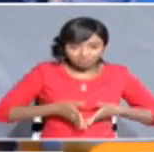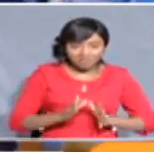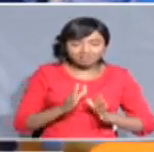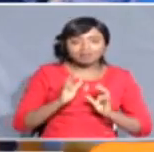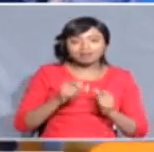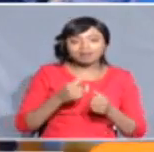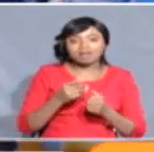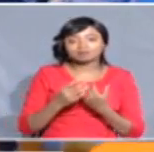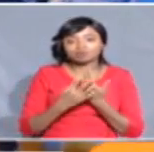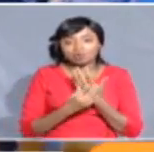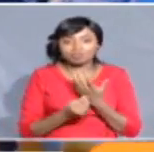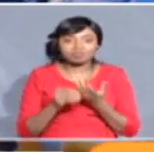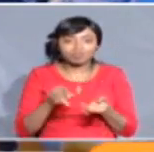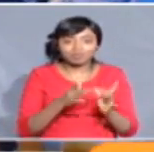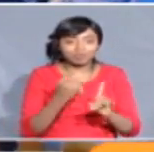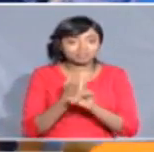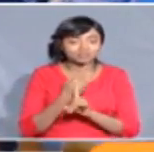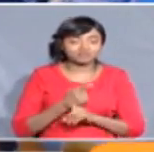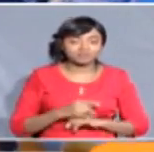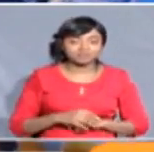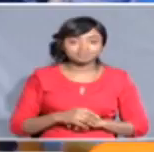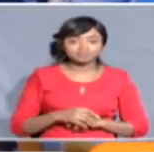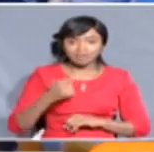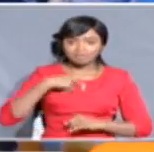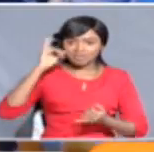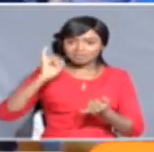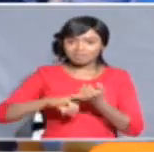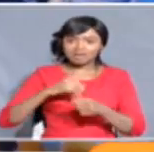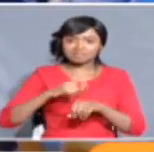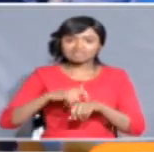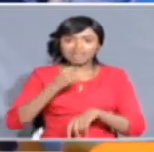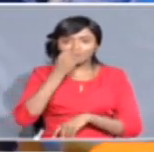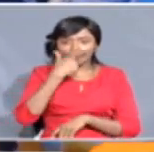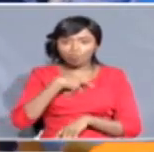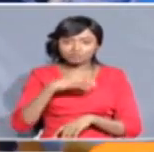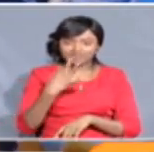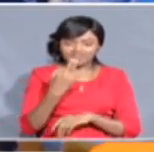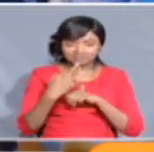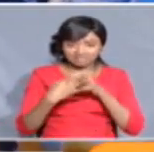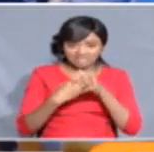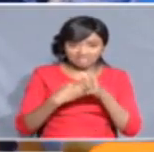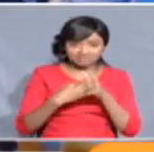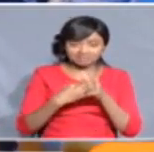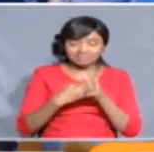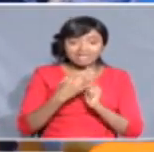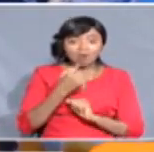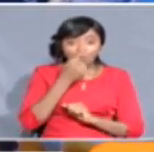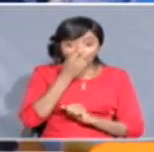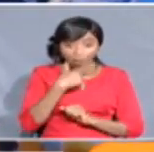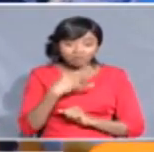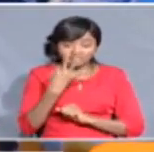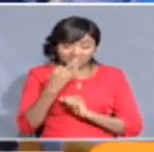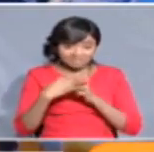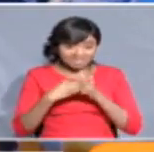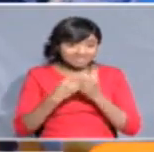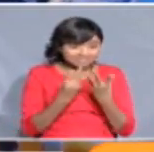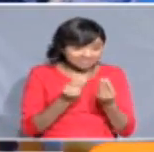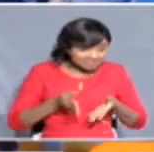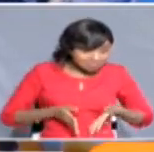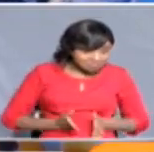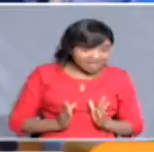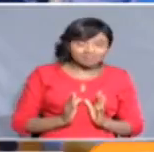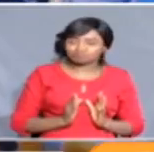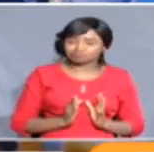I got married at 38, and 38 is not an easy time to get, you know, a child easily. But